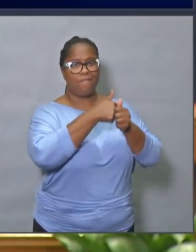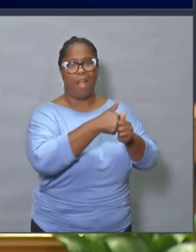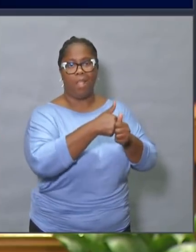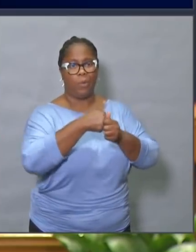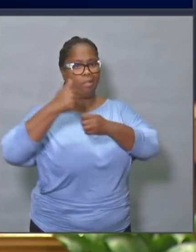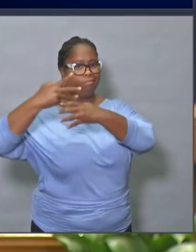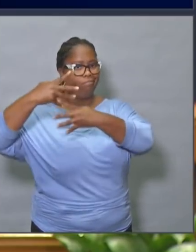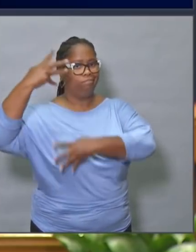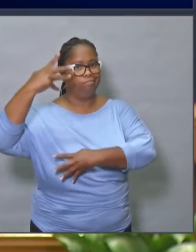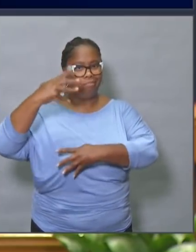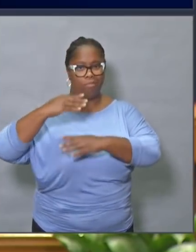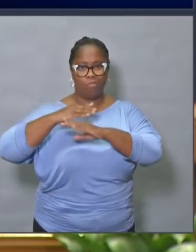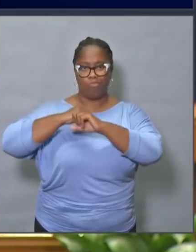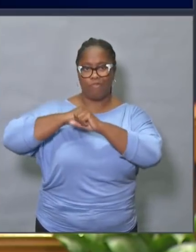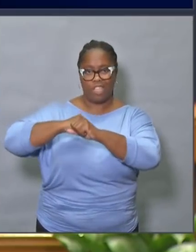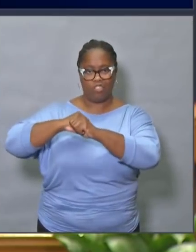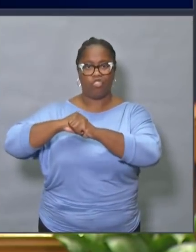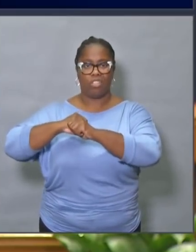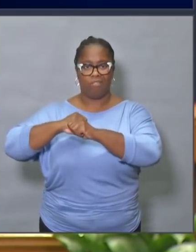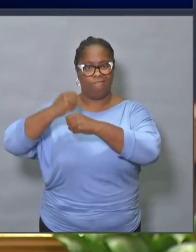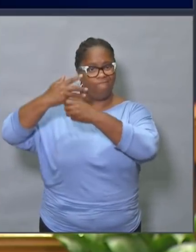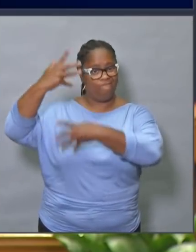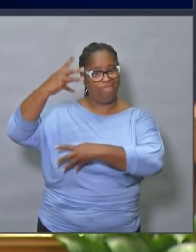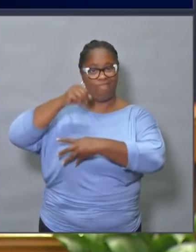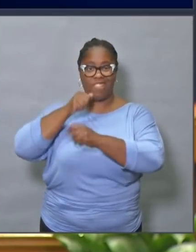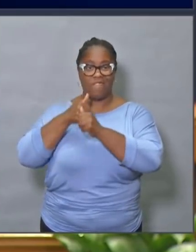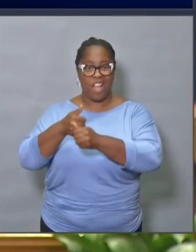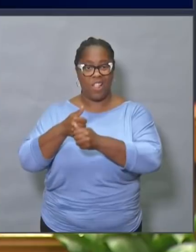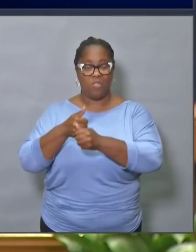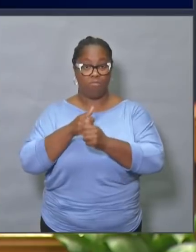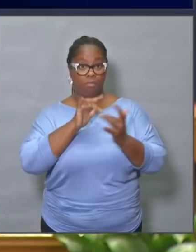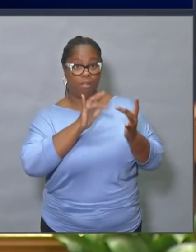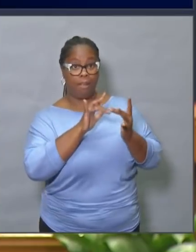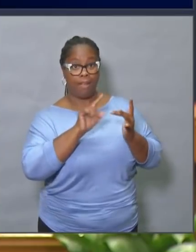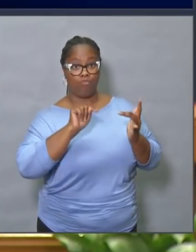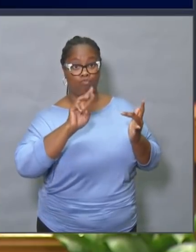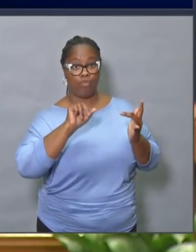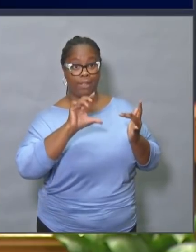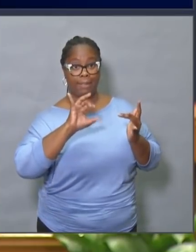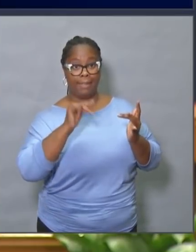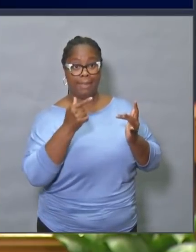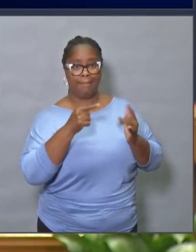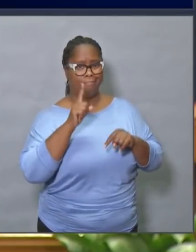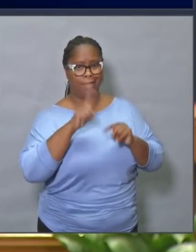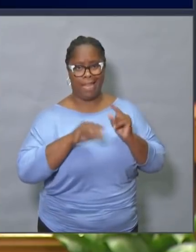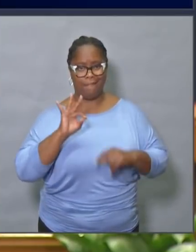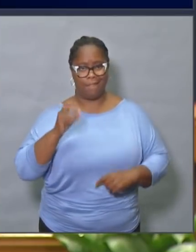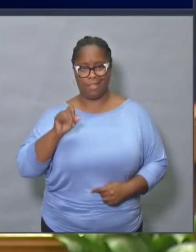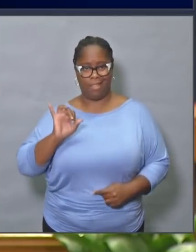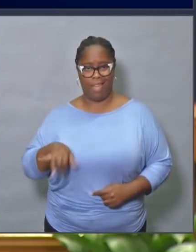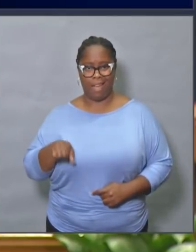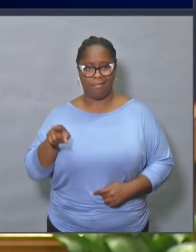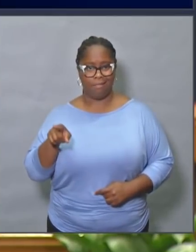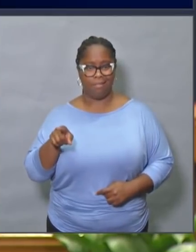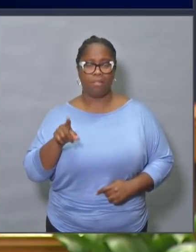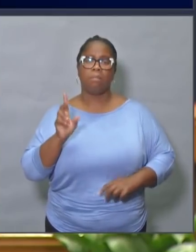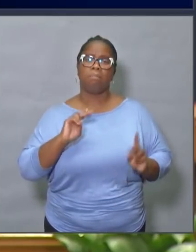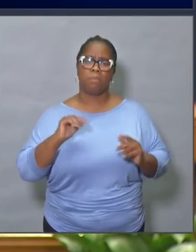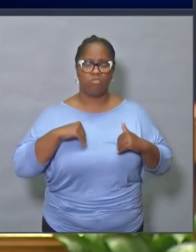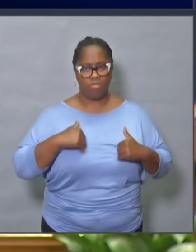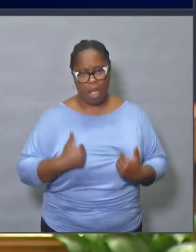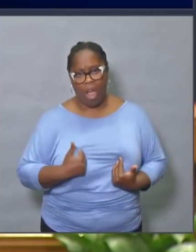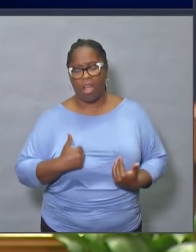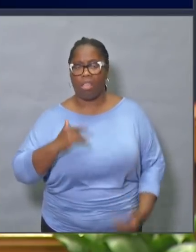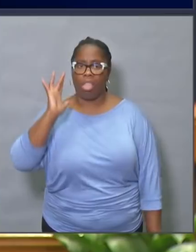measures. Contact tracing will not solve that. We know that people are tired and they're frustrated, and we know for many of you,